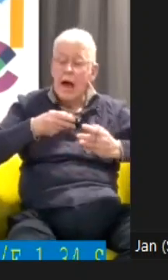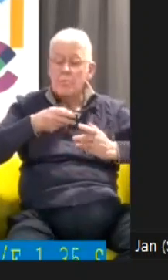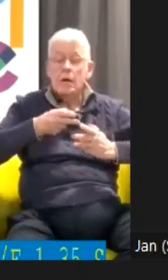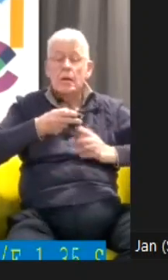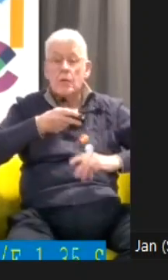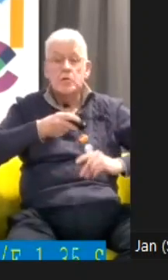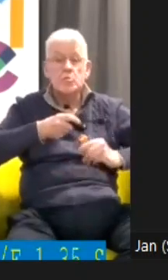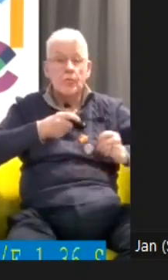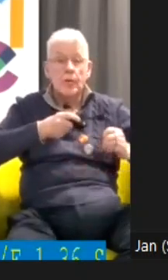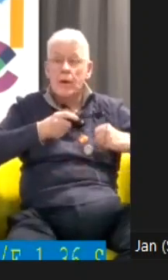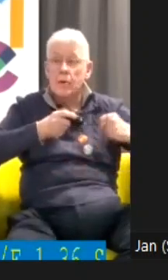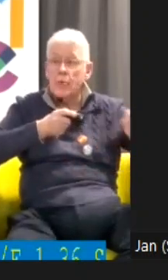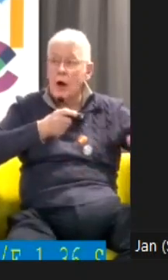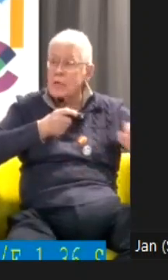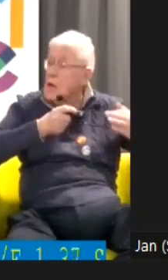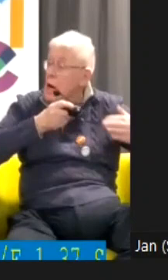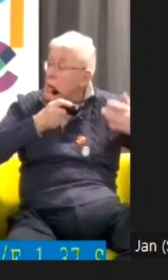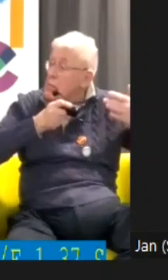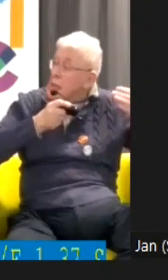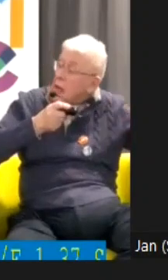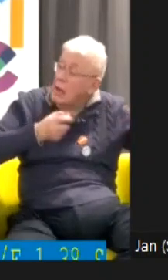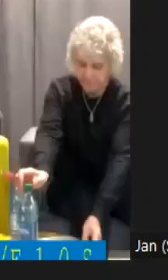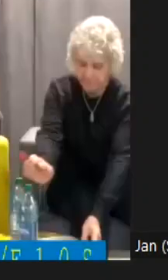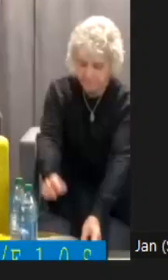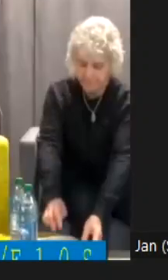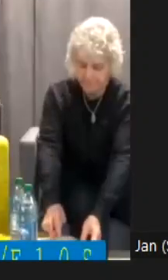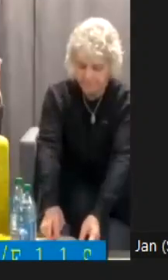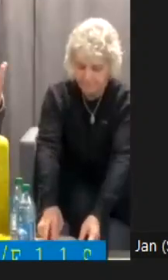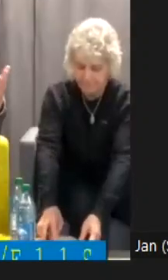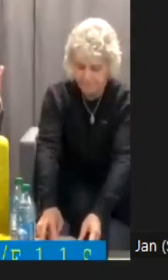Hi, I'm Larry Jewell from Edmonton Pride